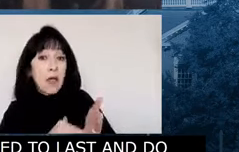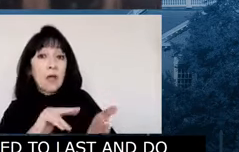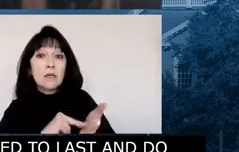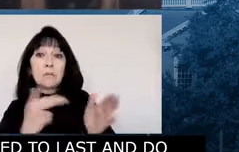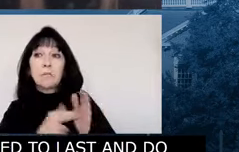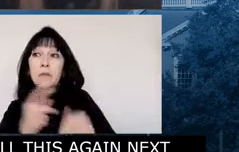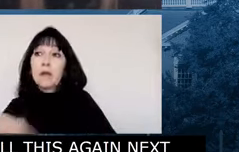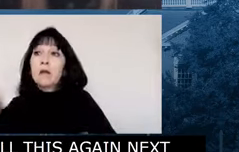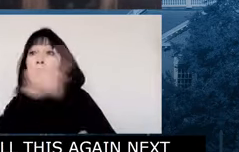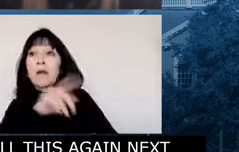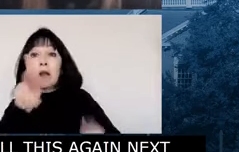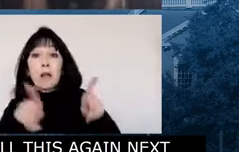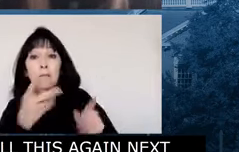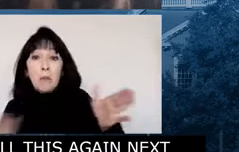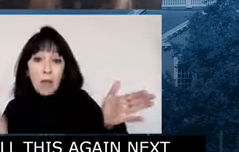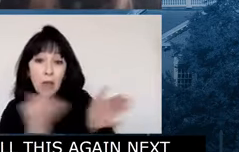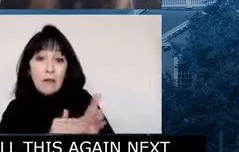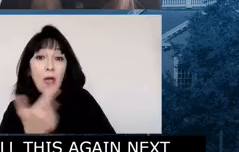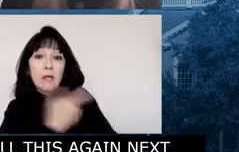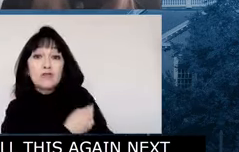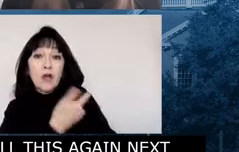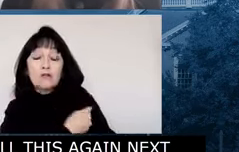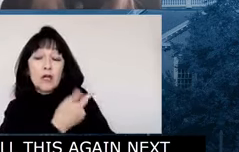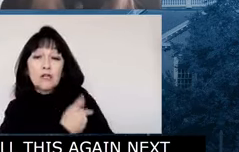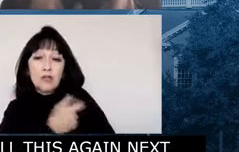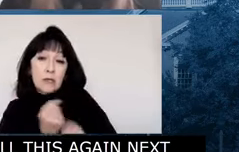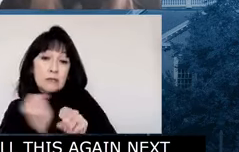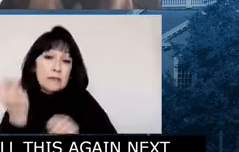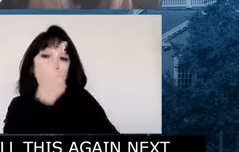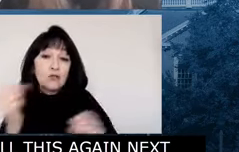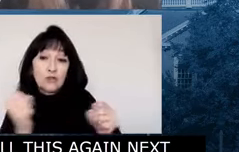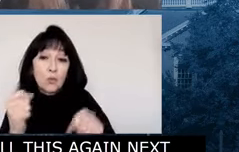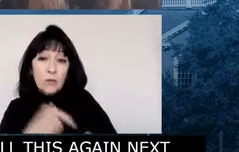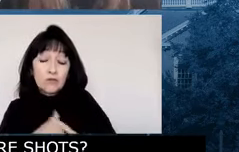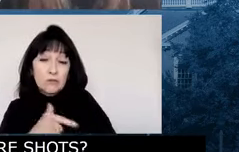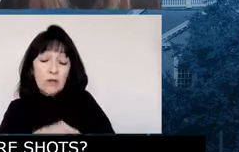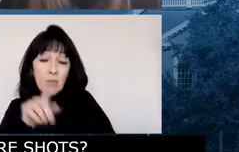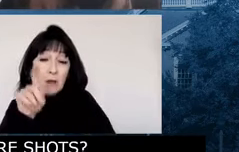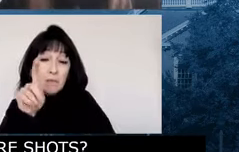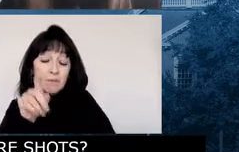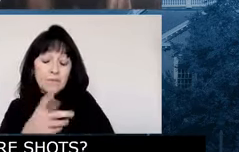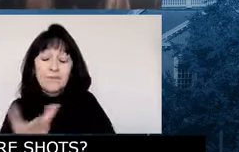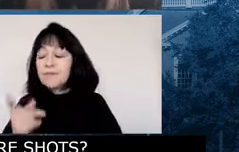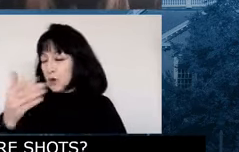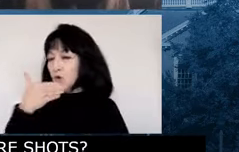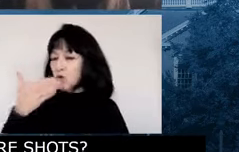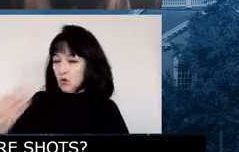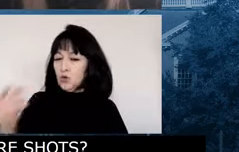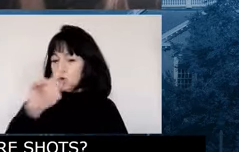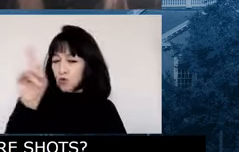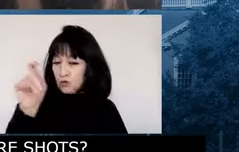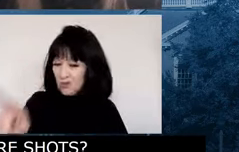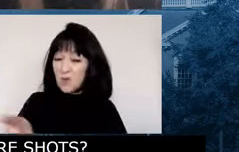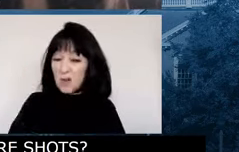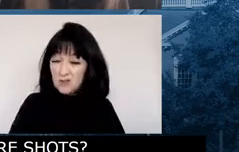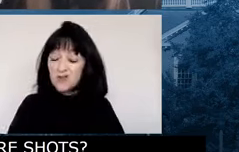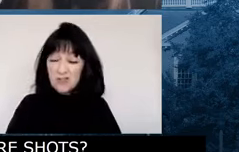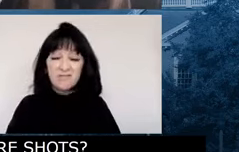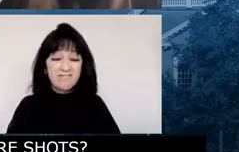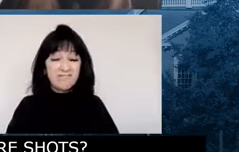It's a really great question. One where there's still, we don't have all the information